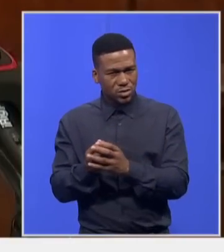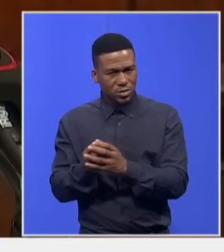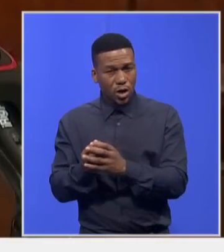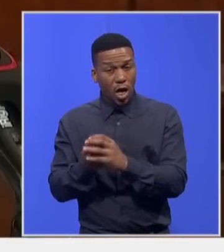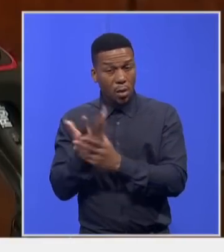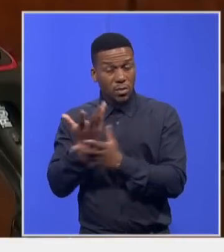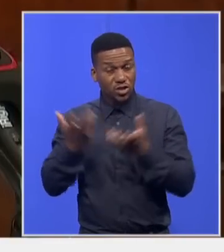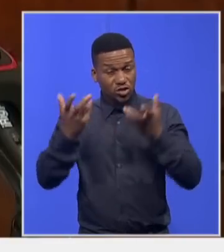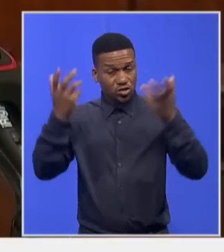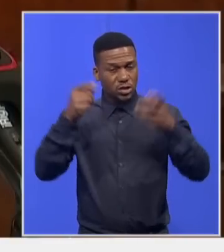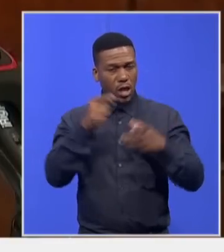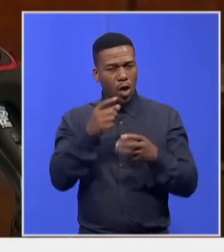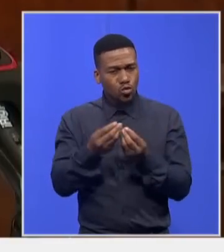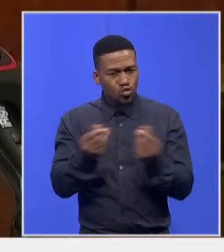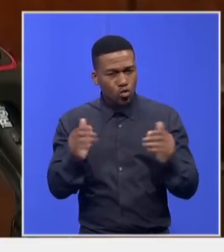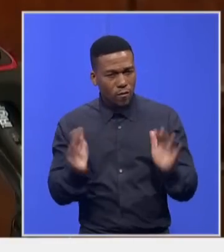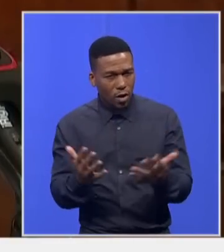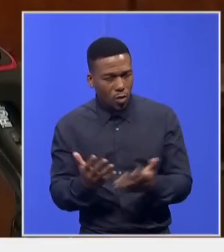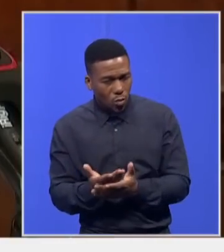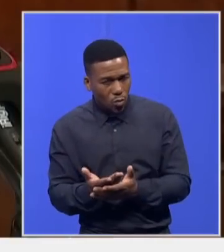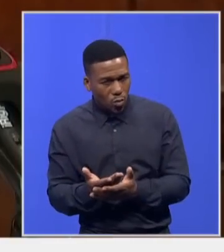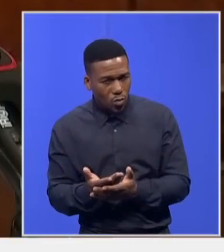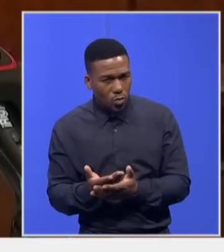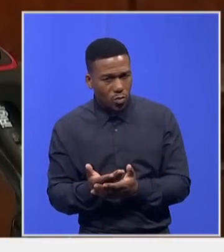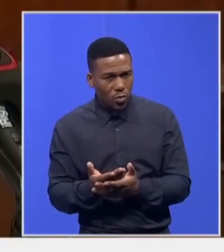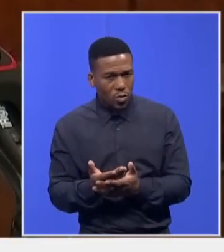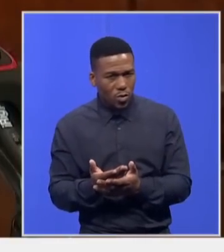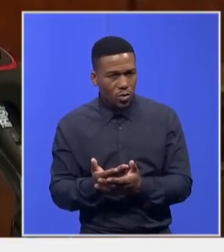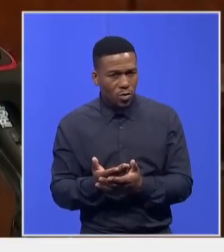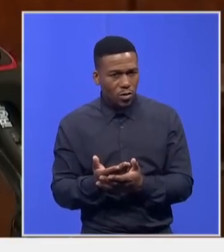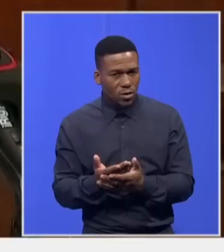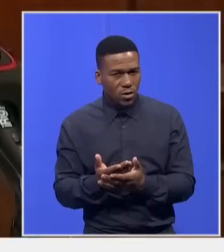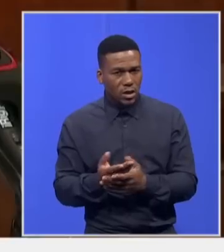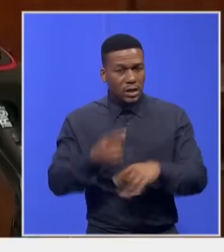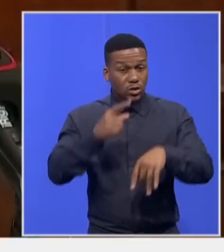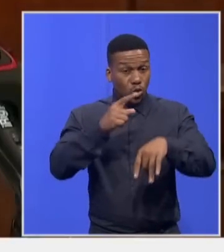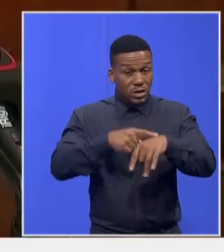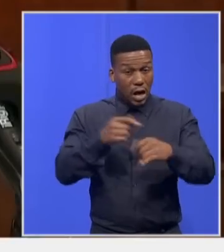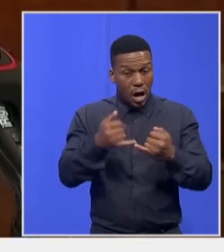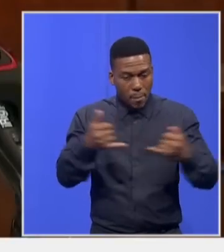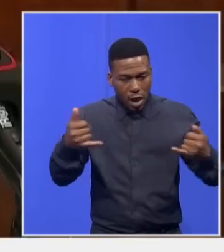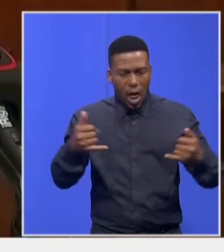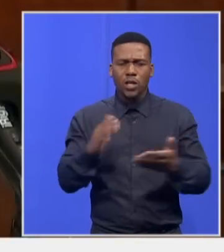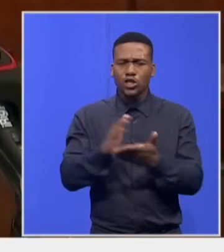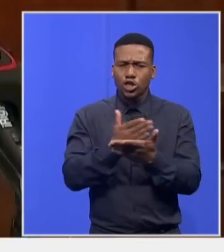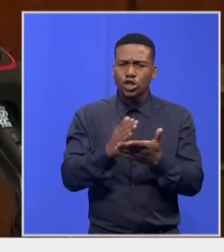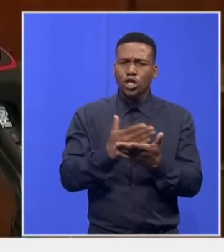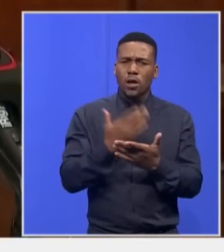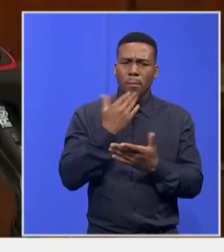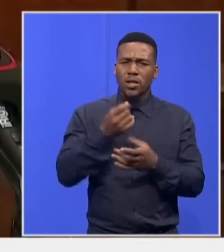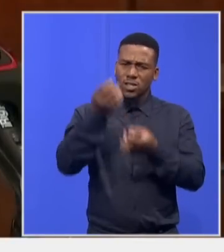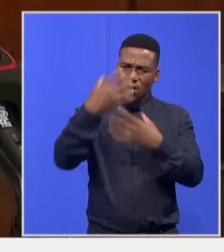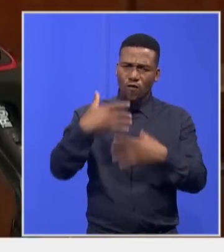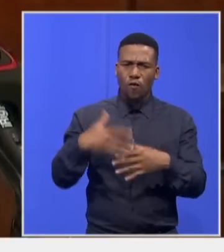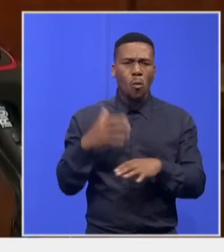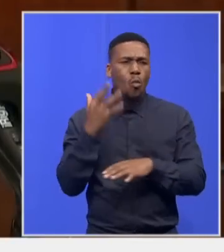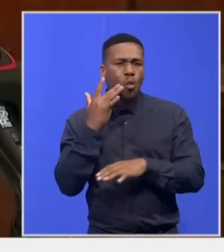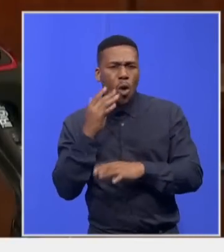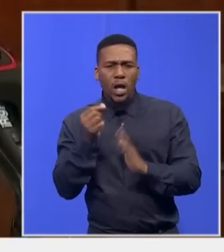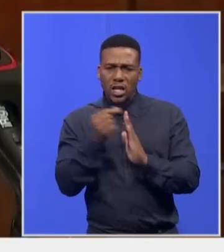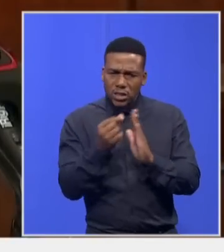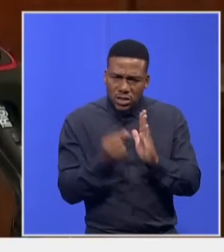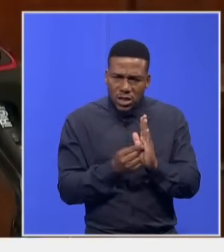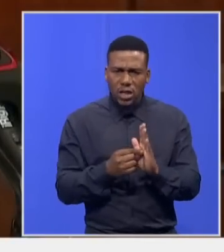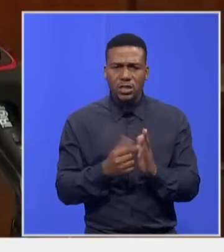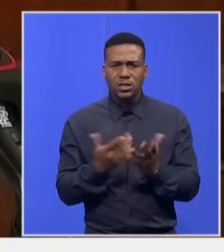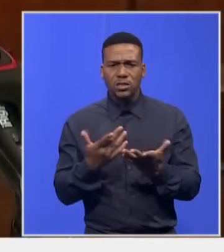do you have sort of timelines in mind for how long those exemptions would be for in order to maximize that benefit? And then finally, just in terms of the